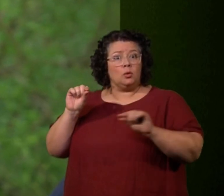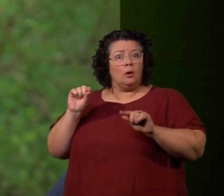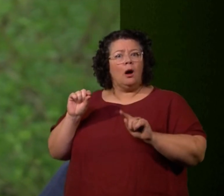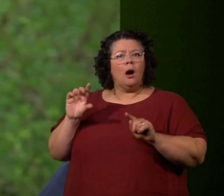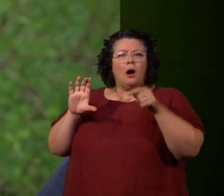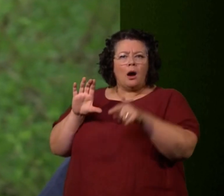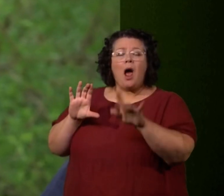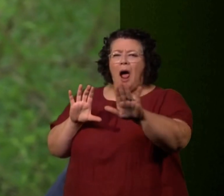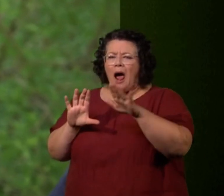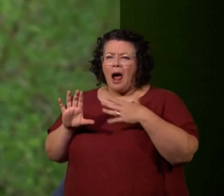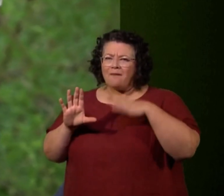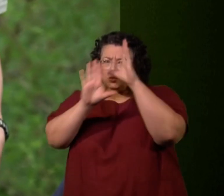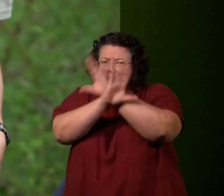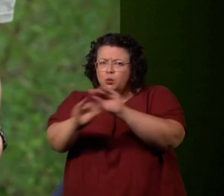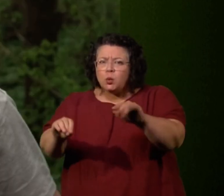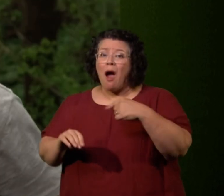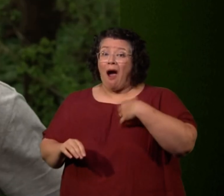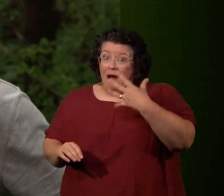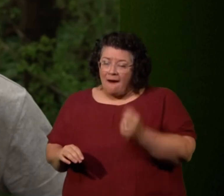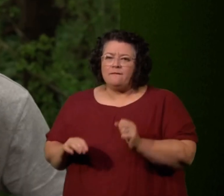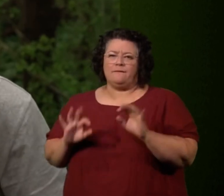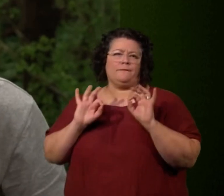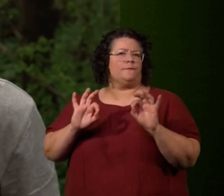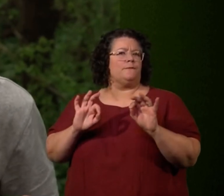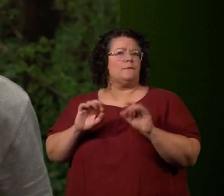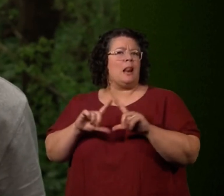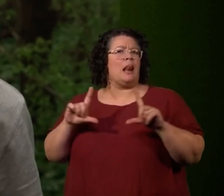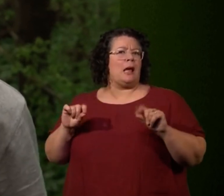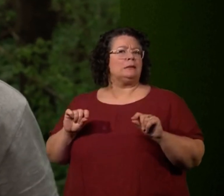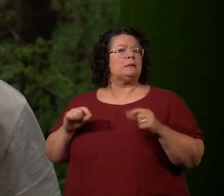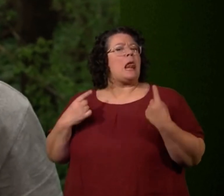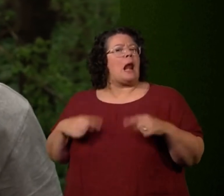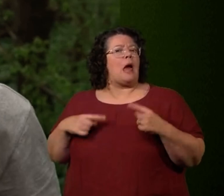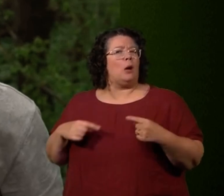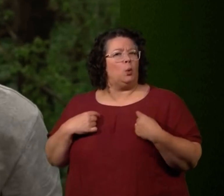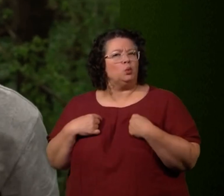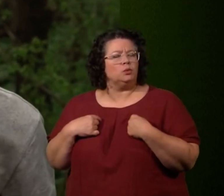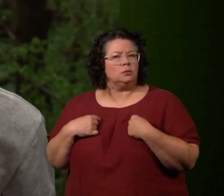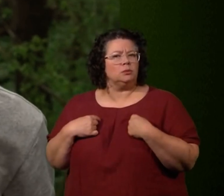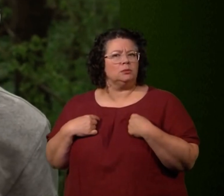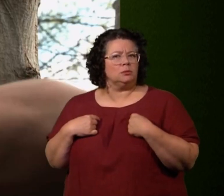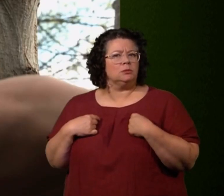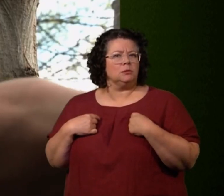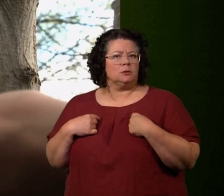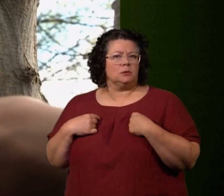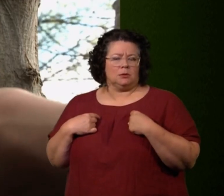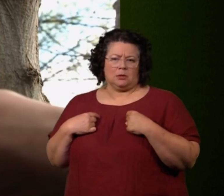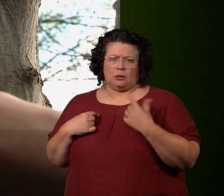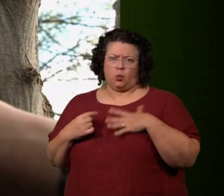important to say that I have a licence to allow us to do this, because we may be encountering bats and therefore disturbing bats.